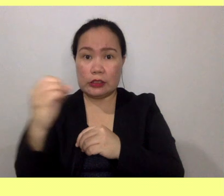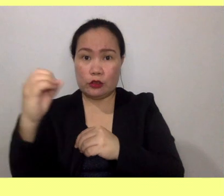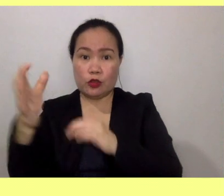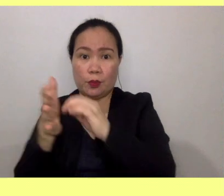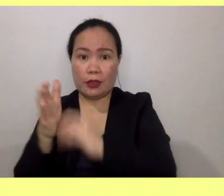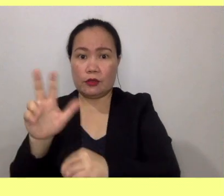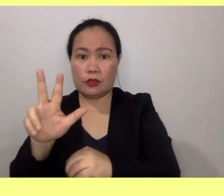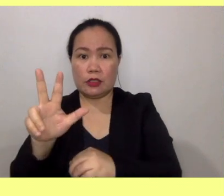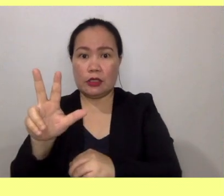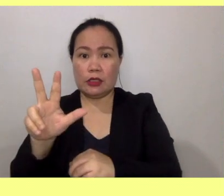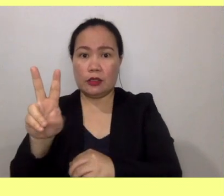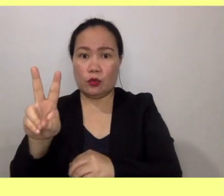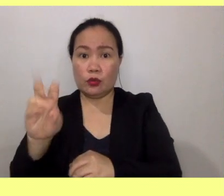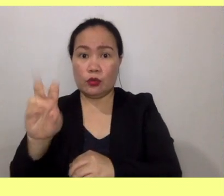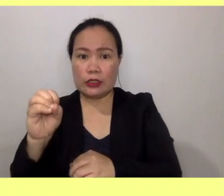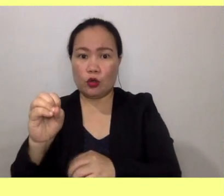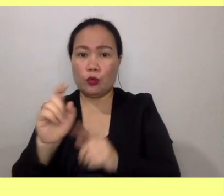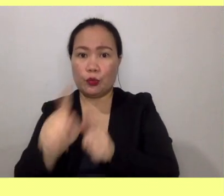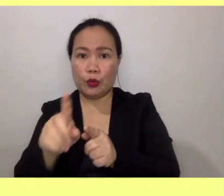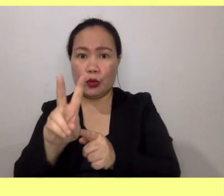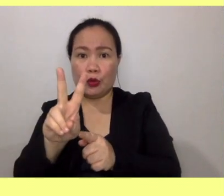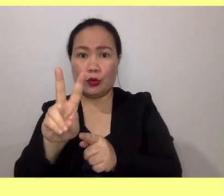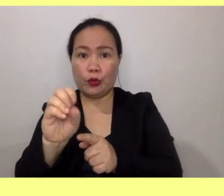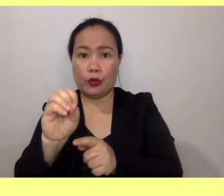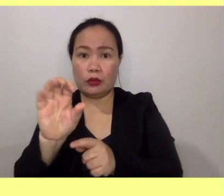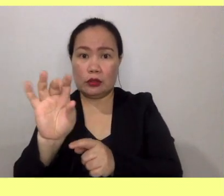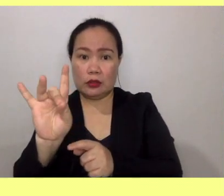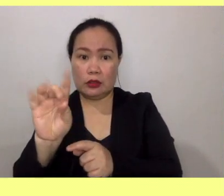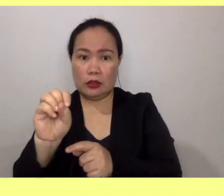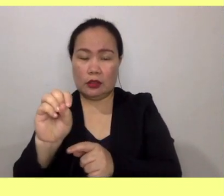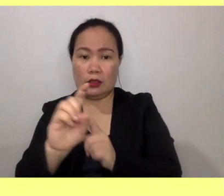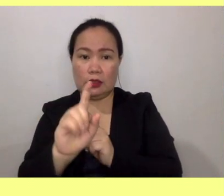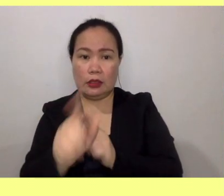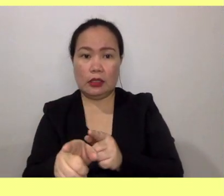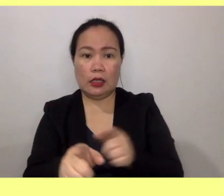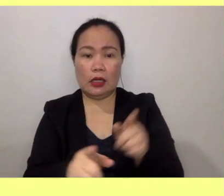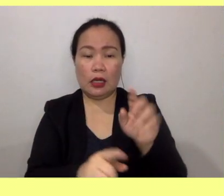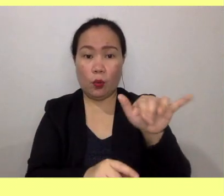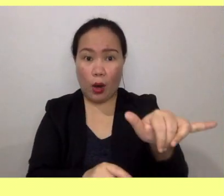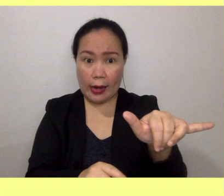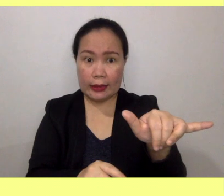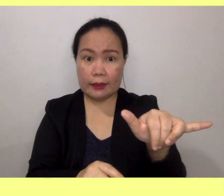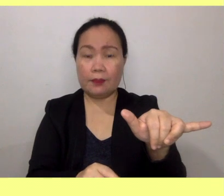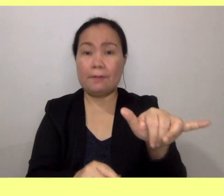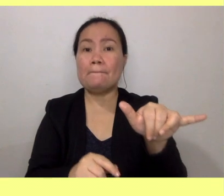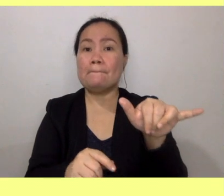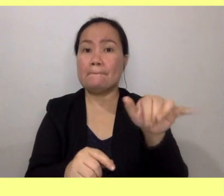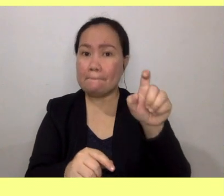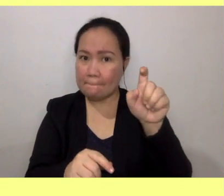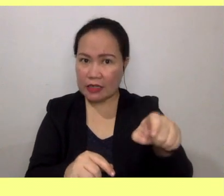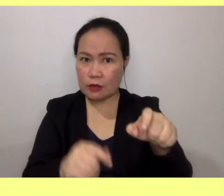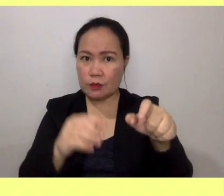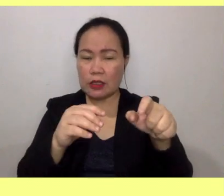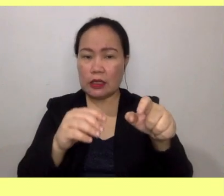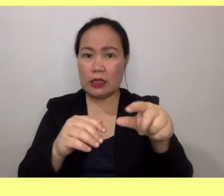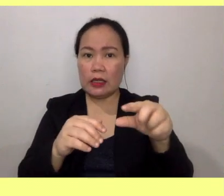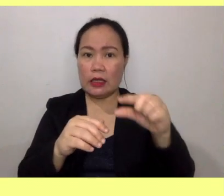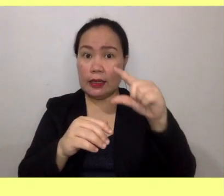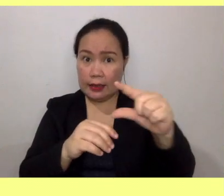So, 2,400 minus 320, that is 2,080. So, you will get y is less than or equal